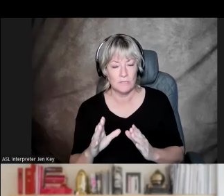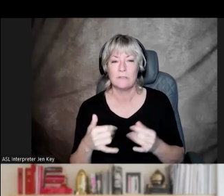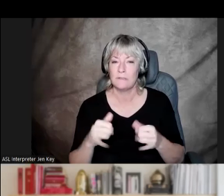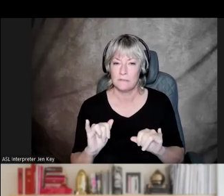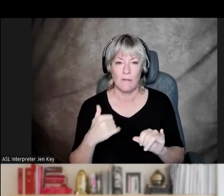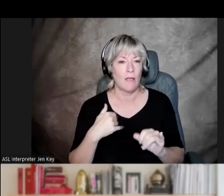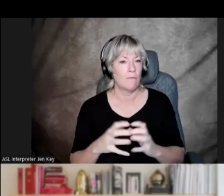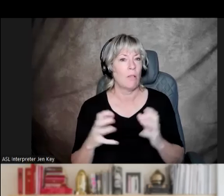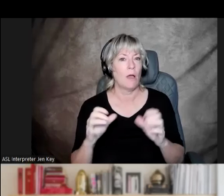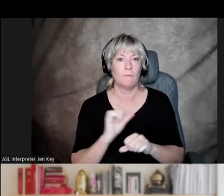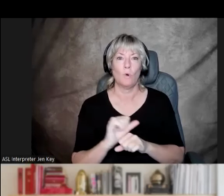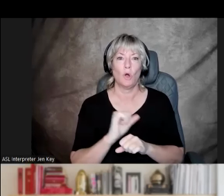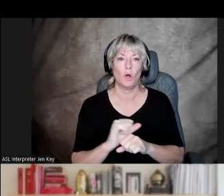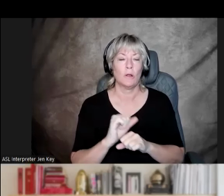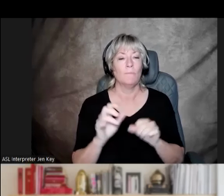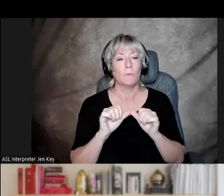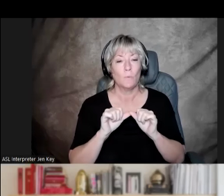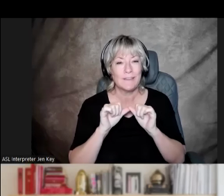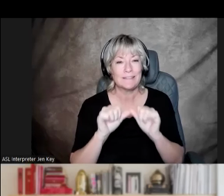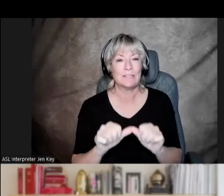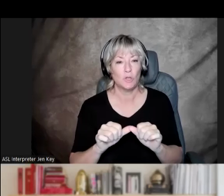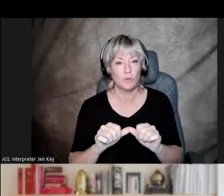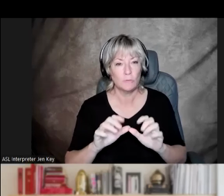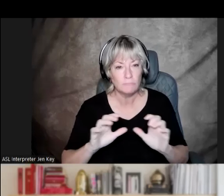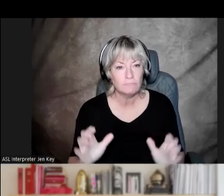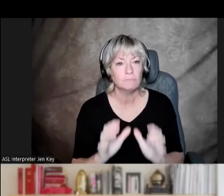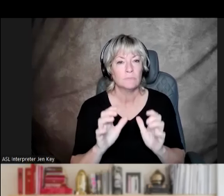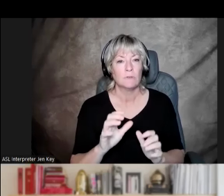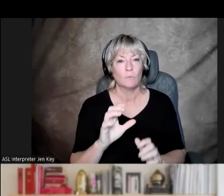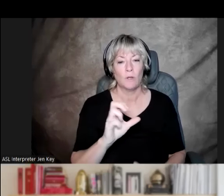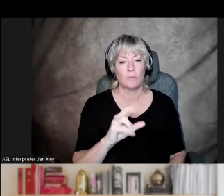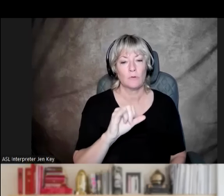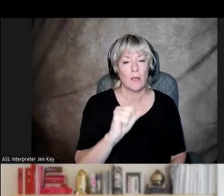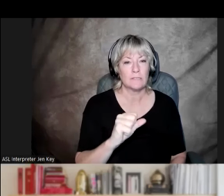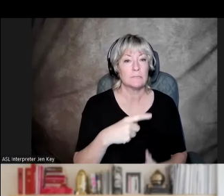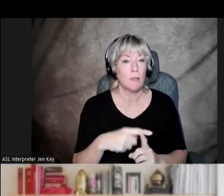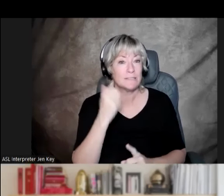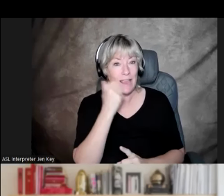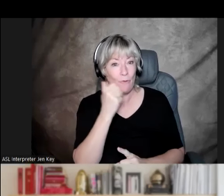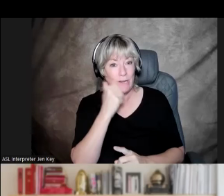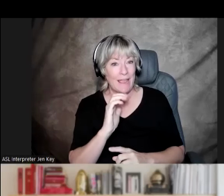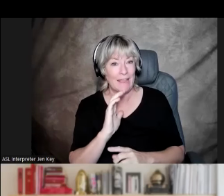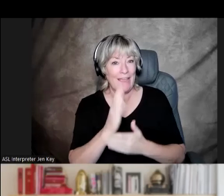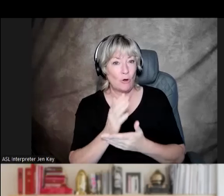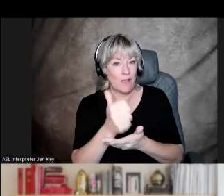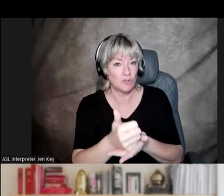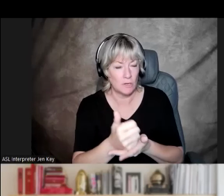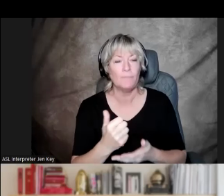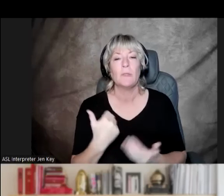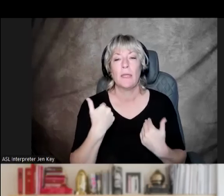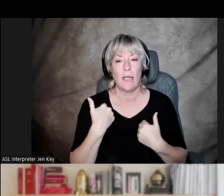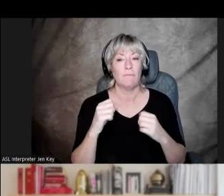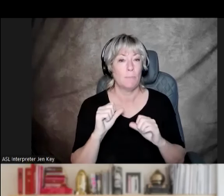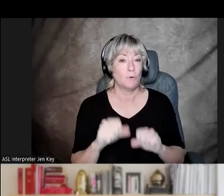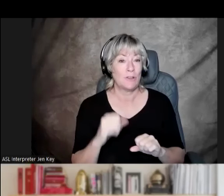so as we continue pushing forward with both crises and daily interventions, there's the potential that if we're